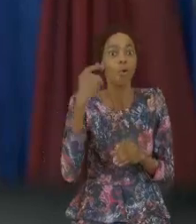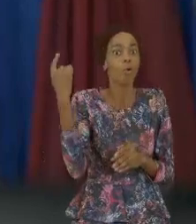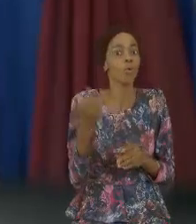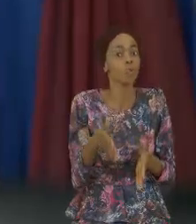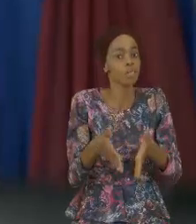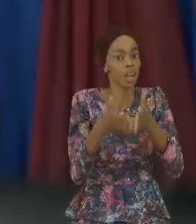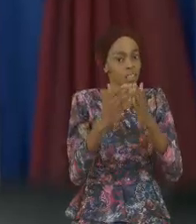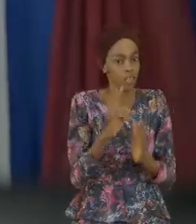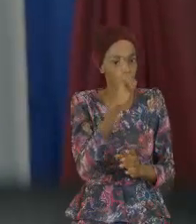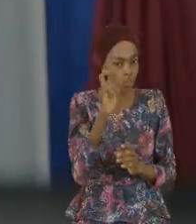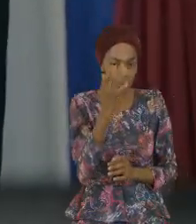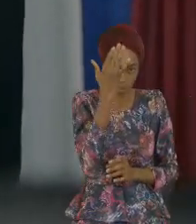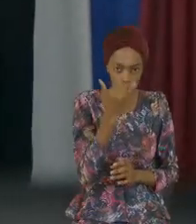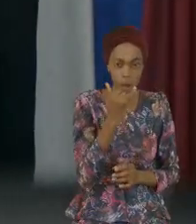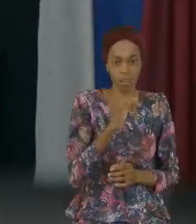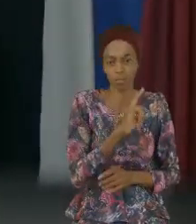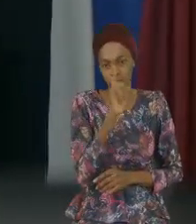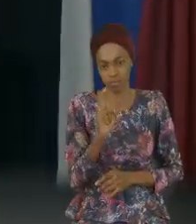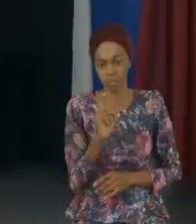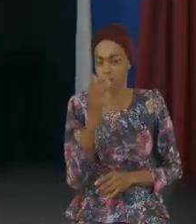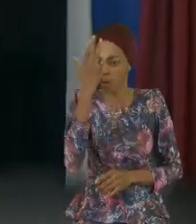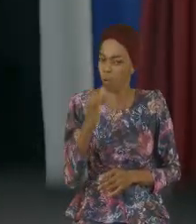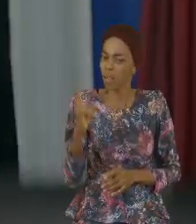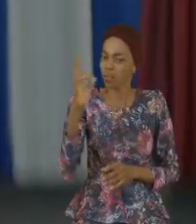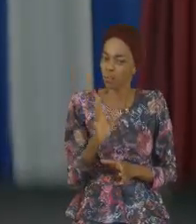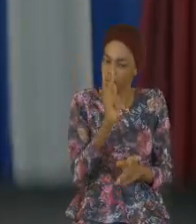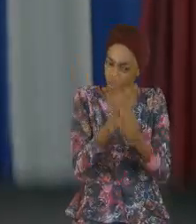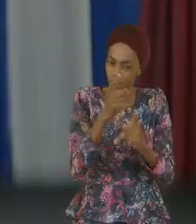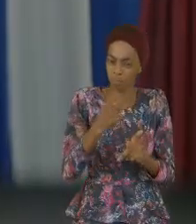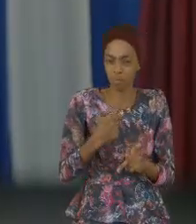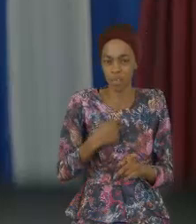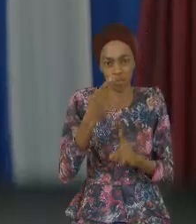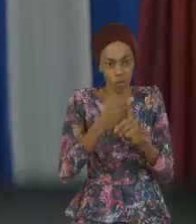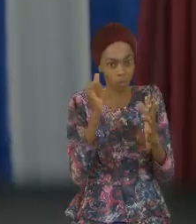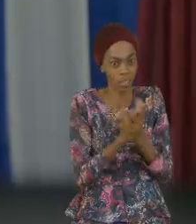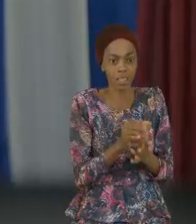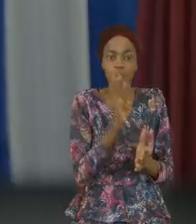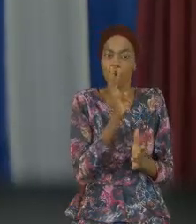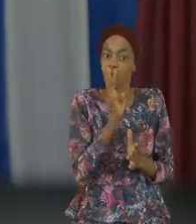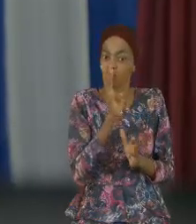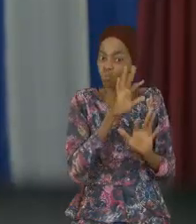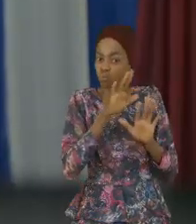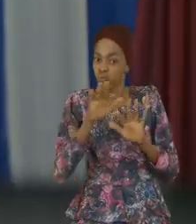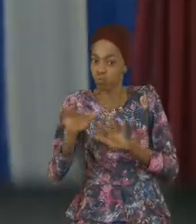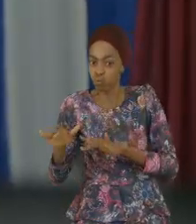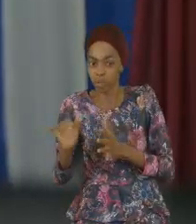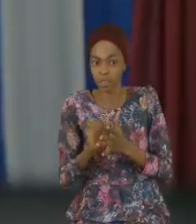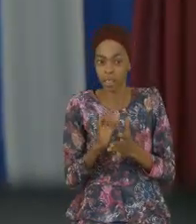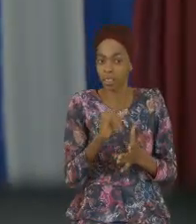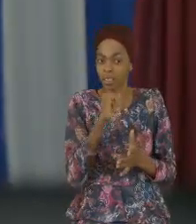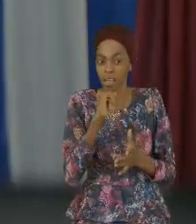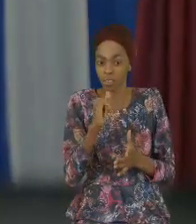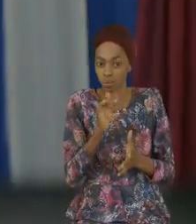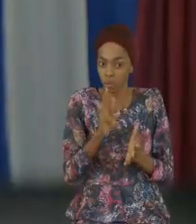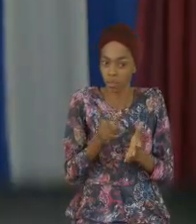why did God preserve me from that river water that I didn't drown